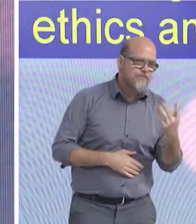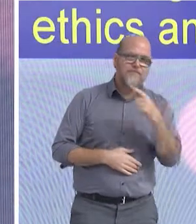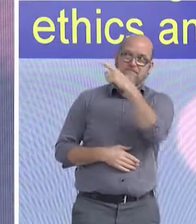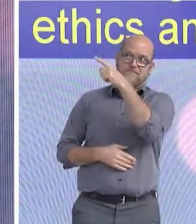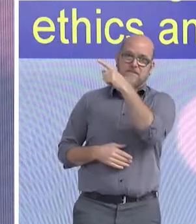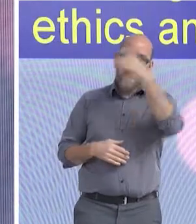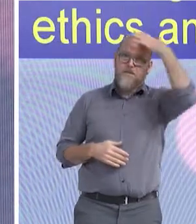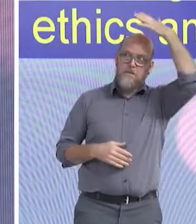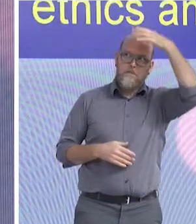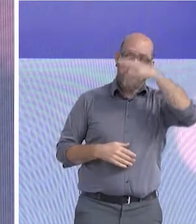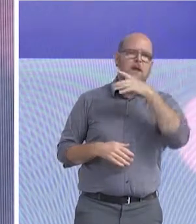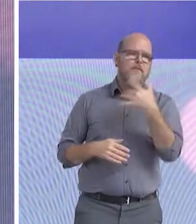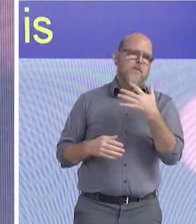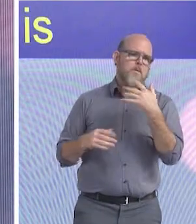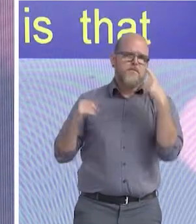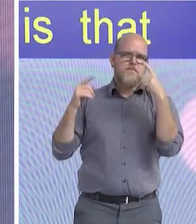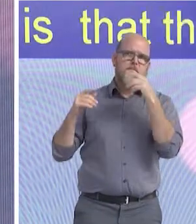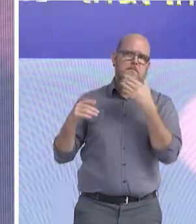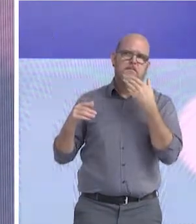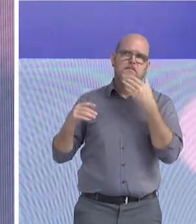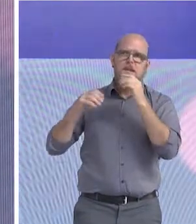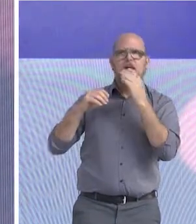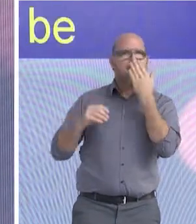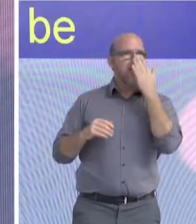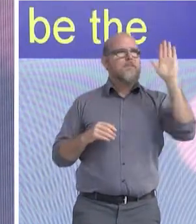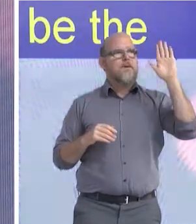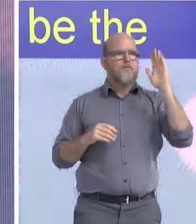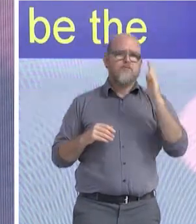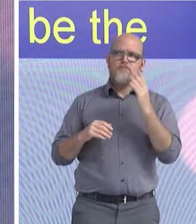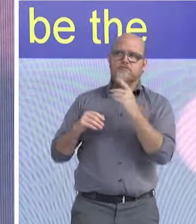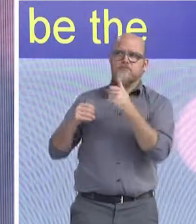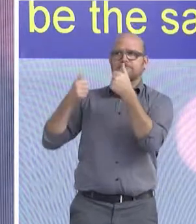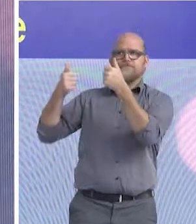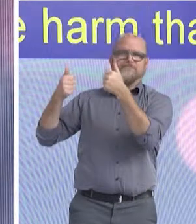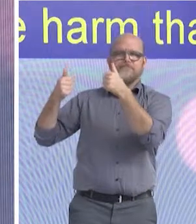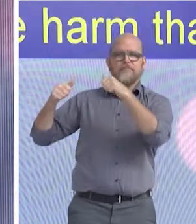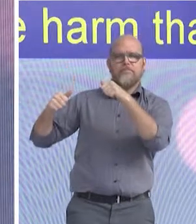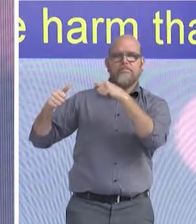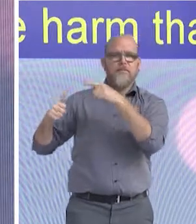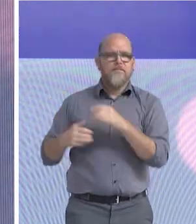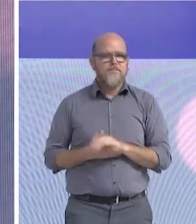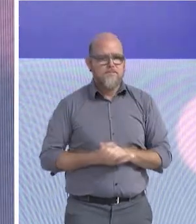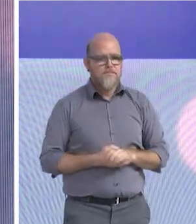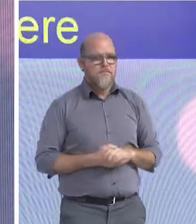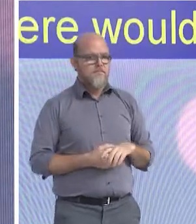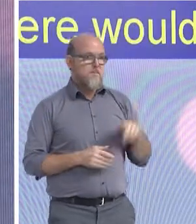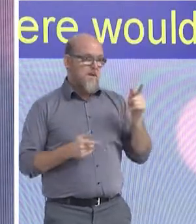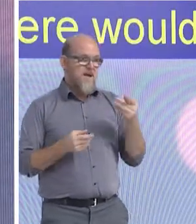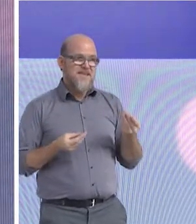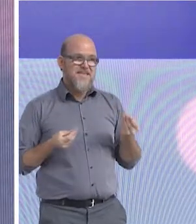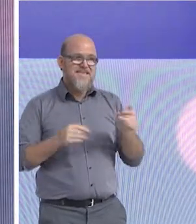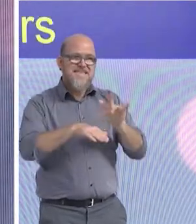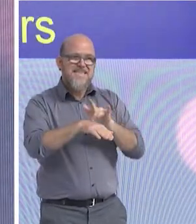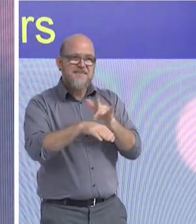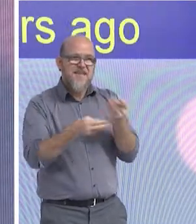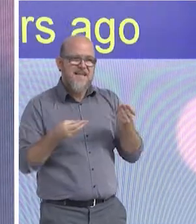no longer be the same sensibility about the harm that these cases do that there would have been a few years ago. Absolutely. So